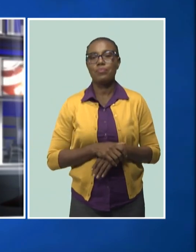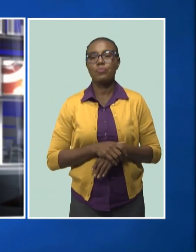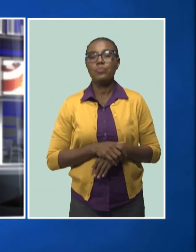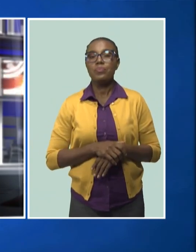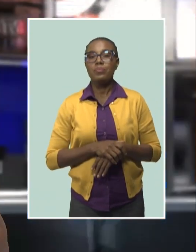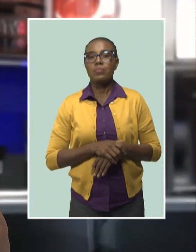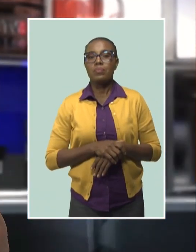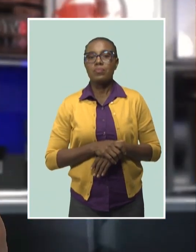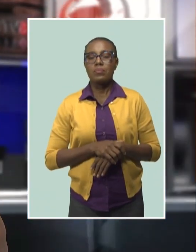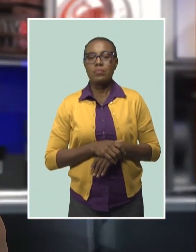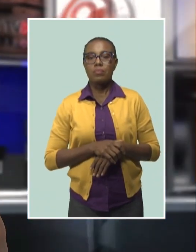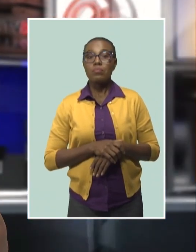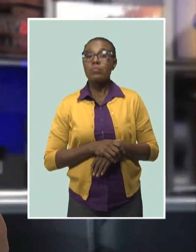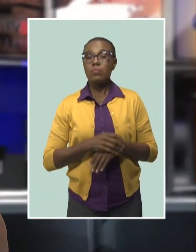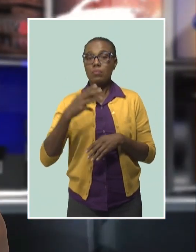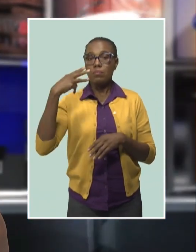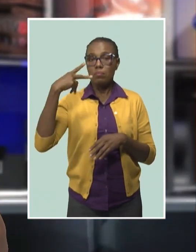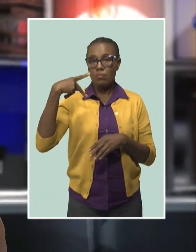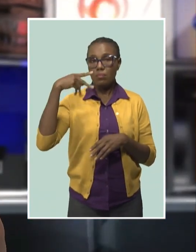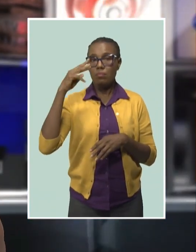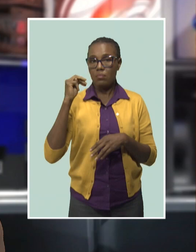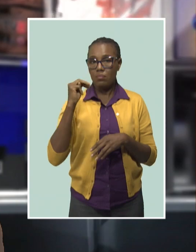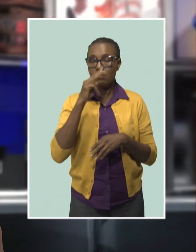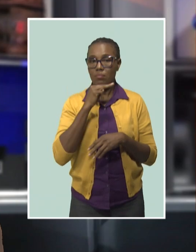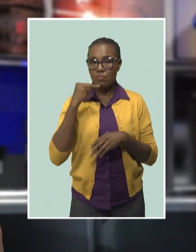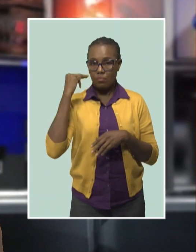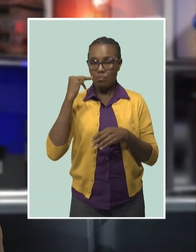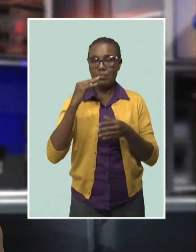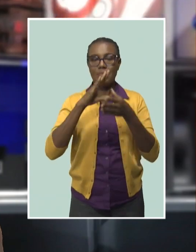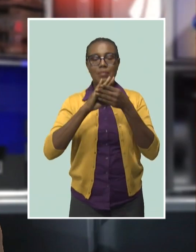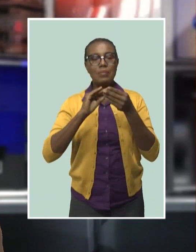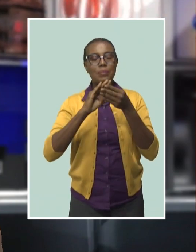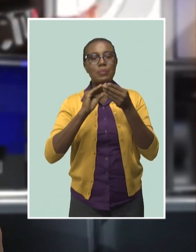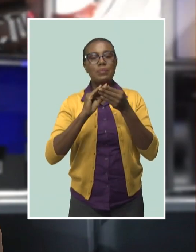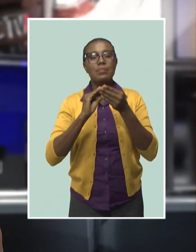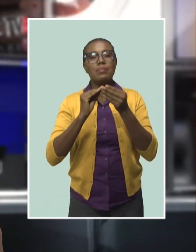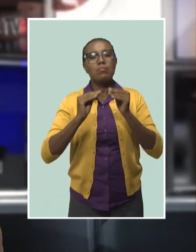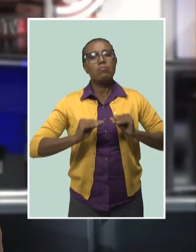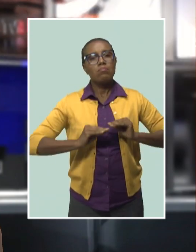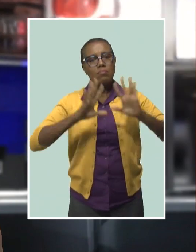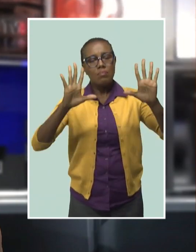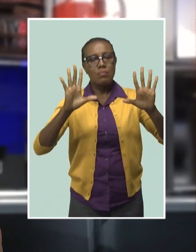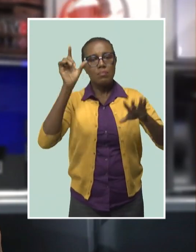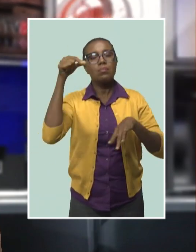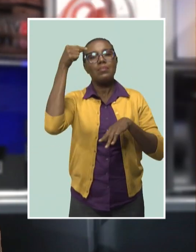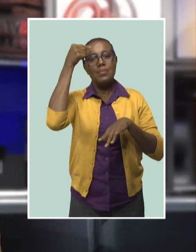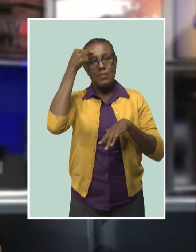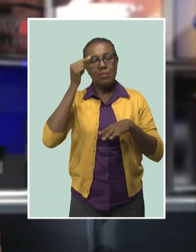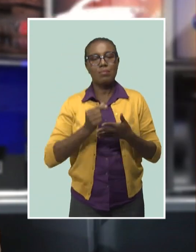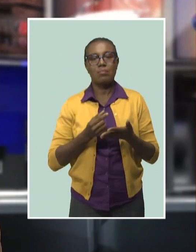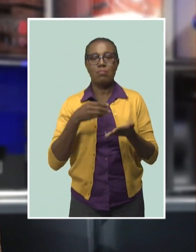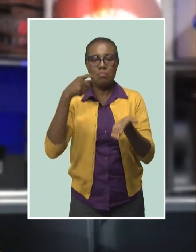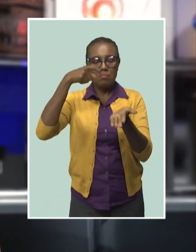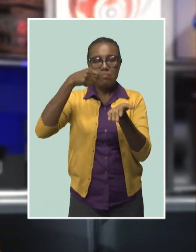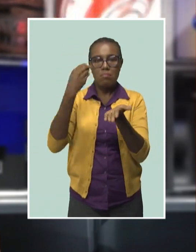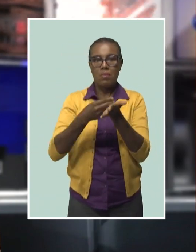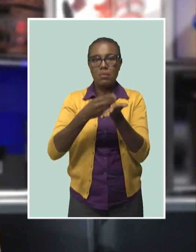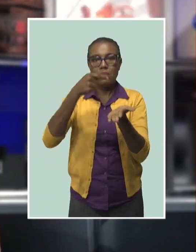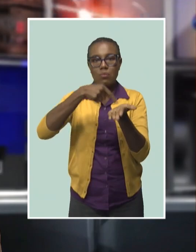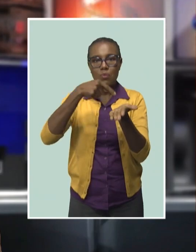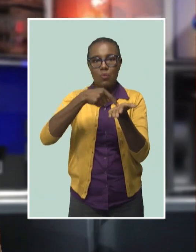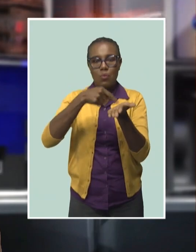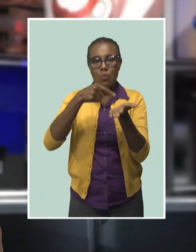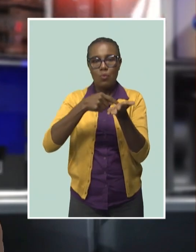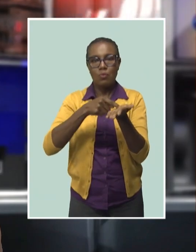to you, Pearson. Well, Prime Minister Mia Motley is making it abundantly clear government's debt restructuring efforts have been reaping